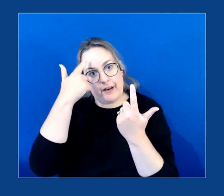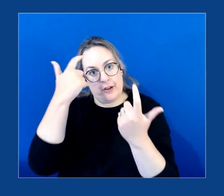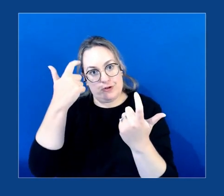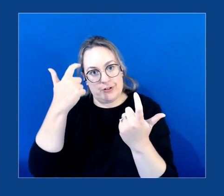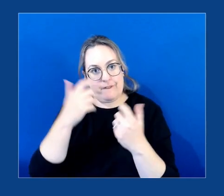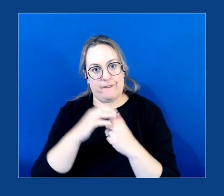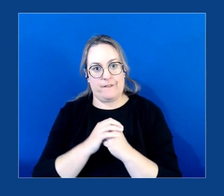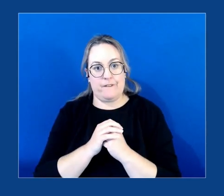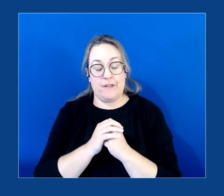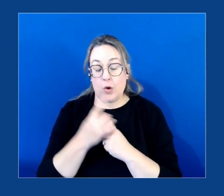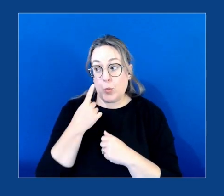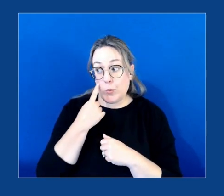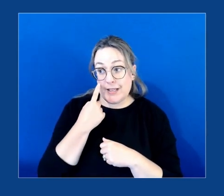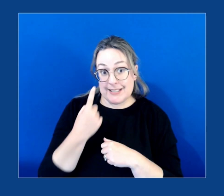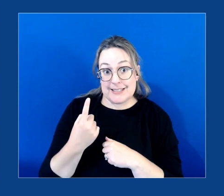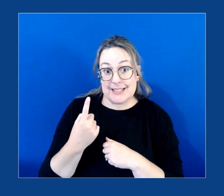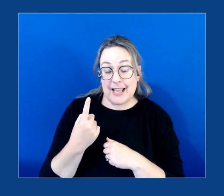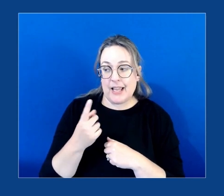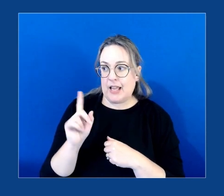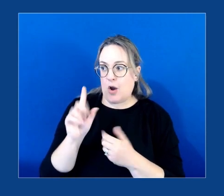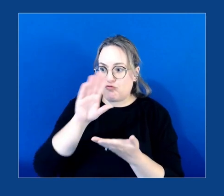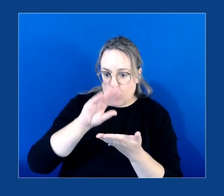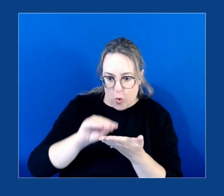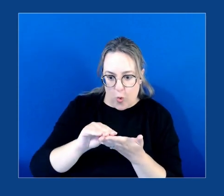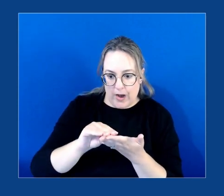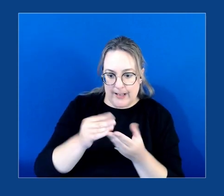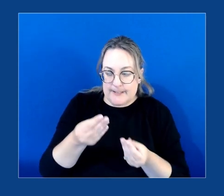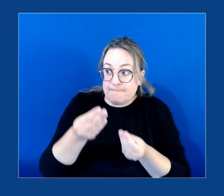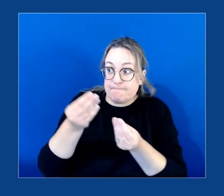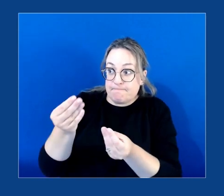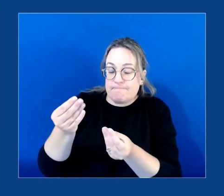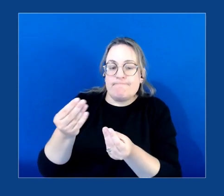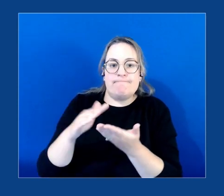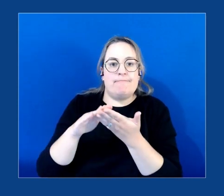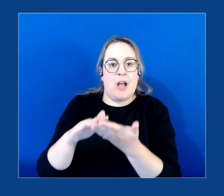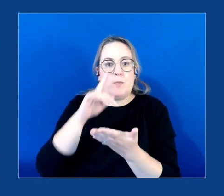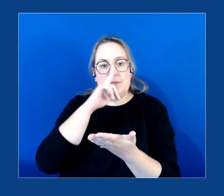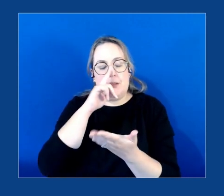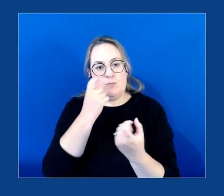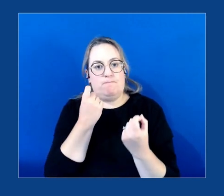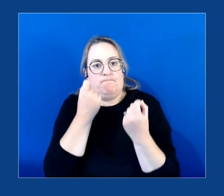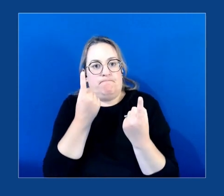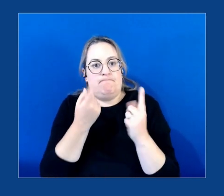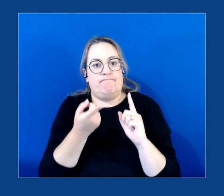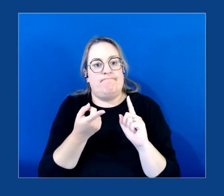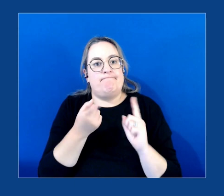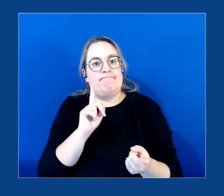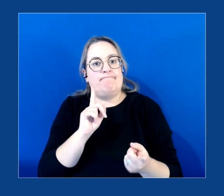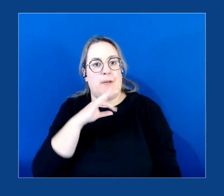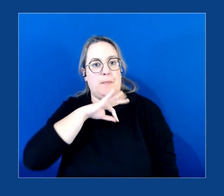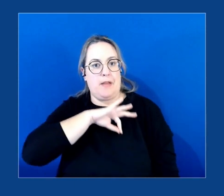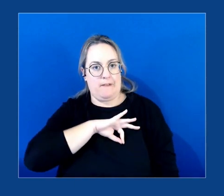see the role that recordings play in the state of Jumba today at festivals and so on. However, sitting in Sydney